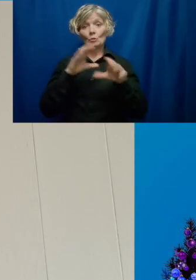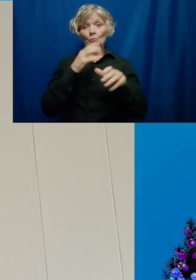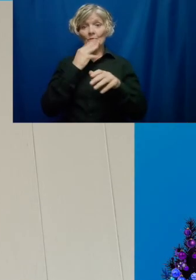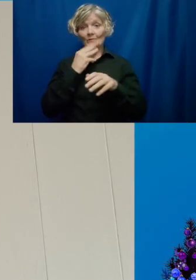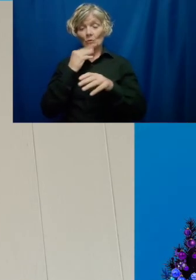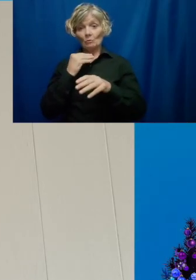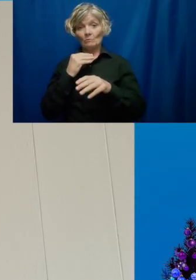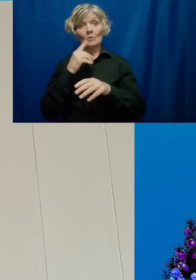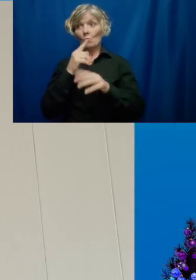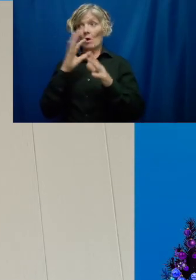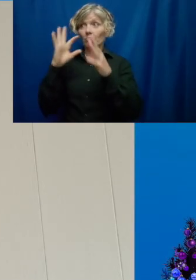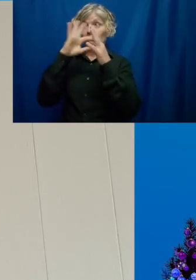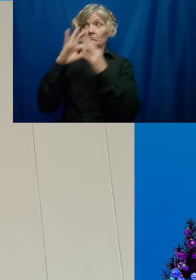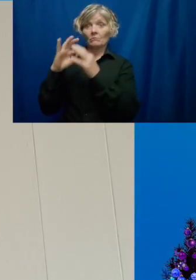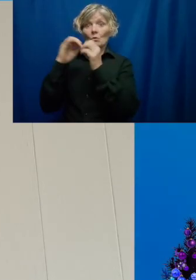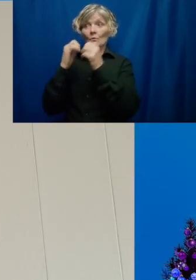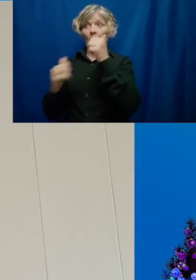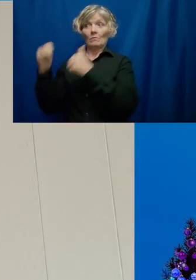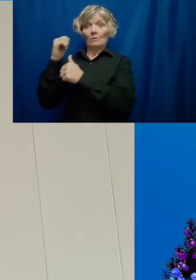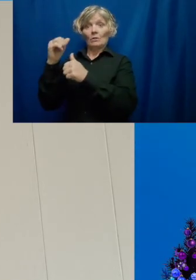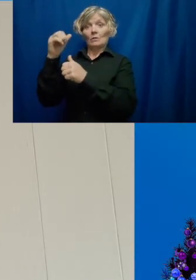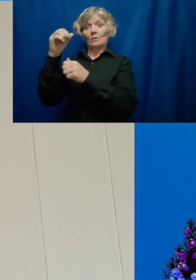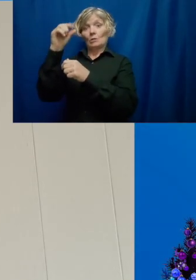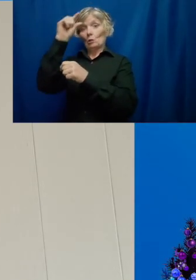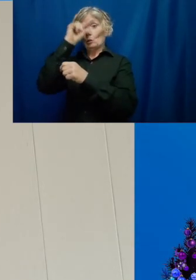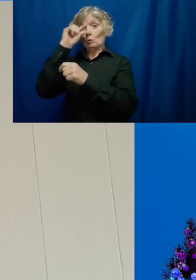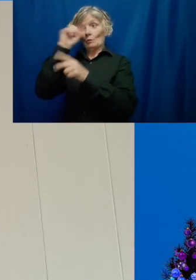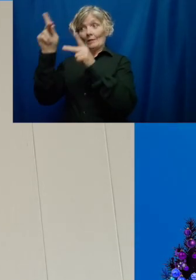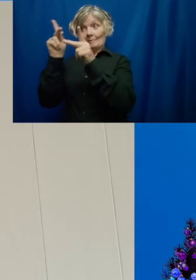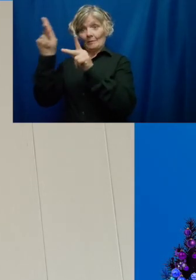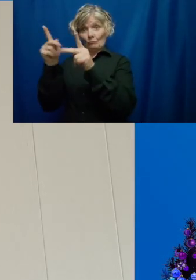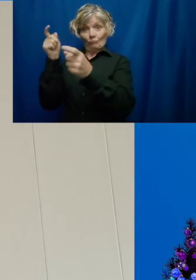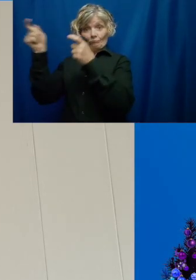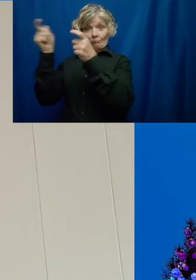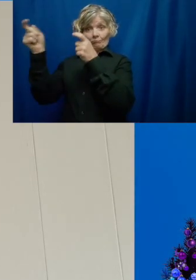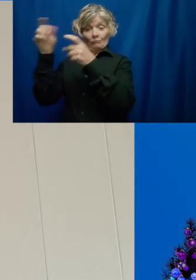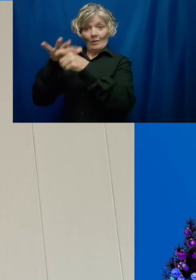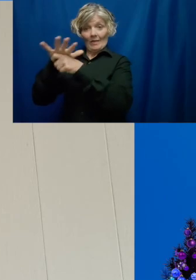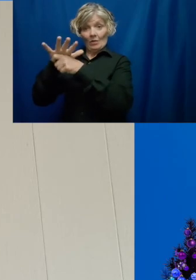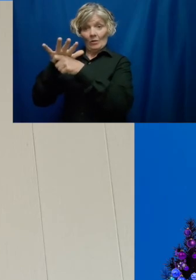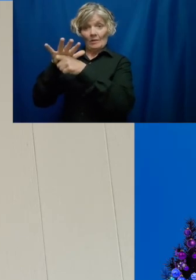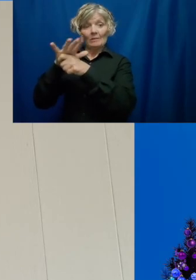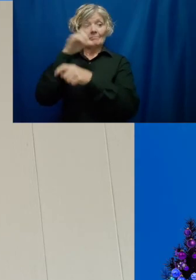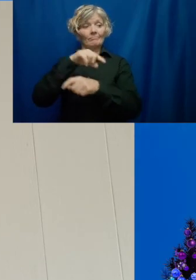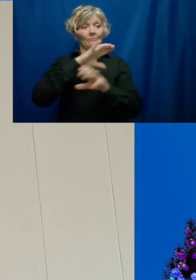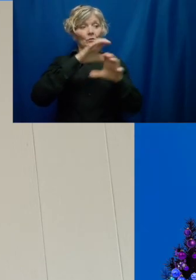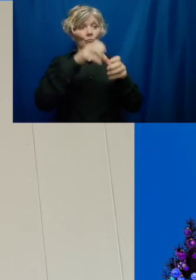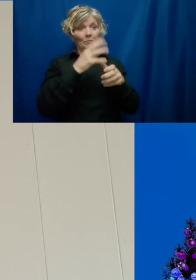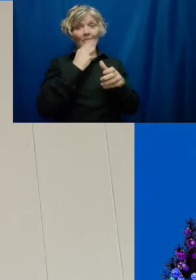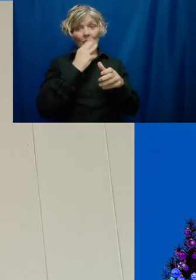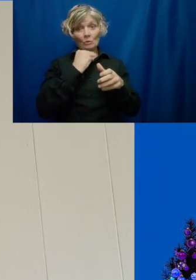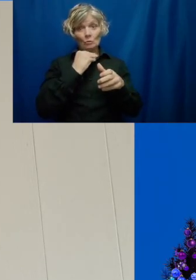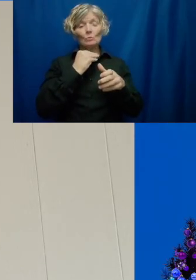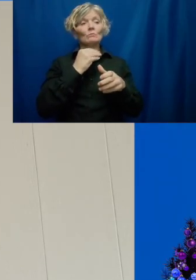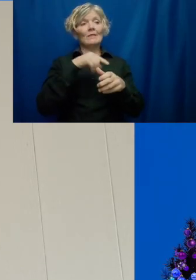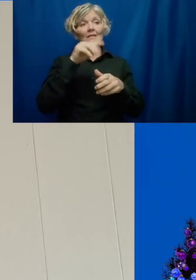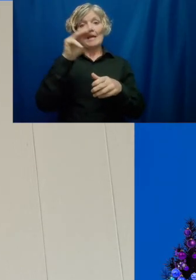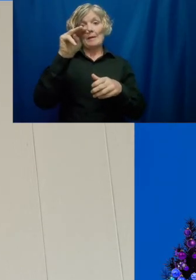Greeks, and another, the Maccabees, who believed that assimilation was